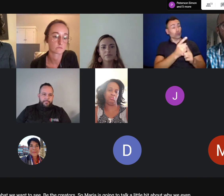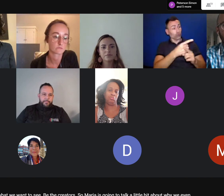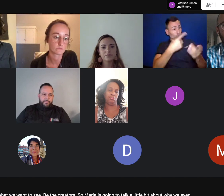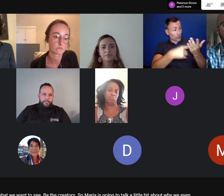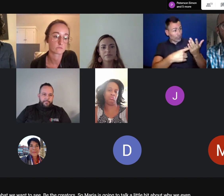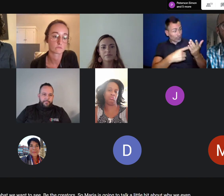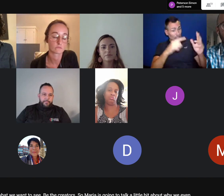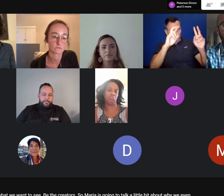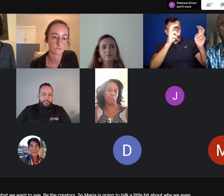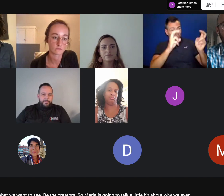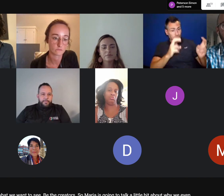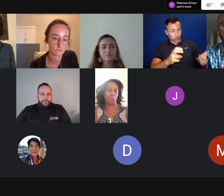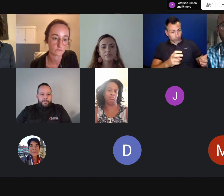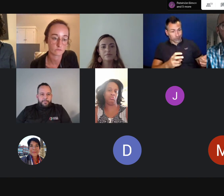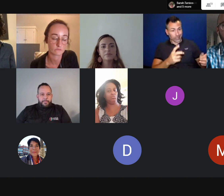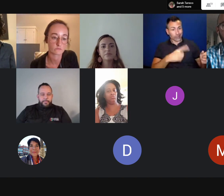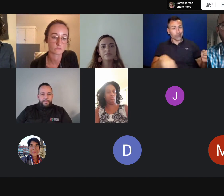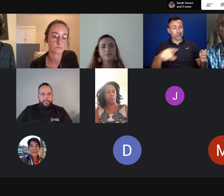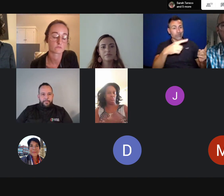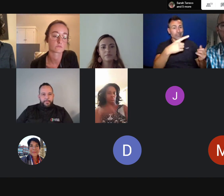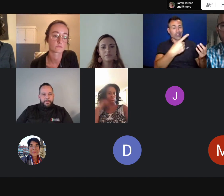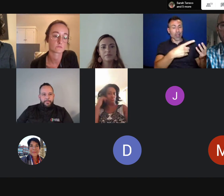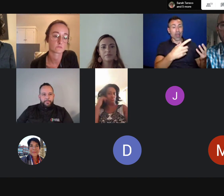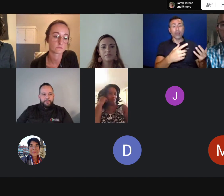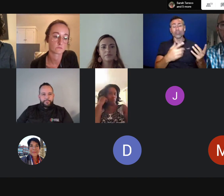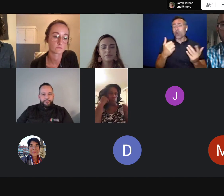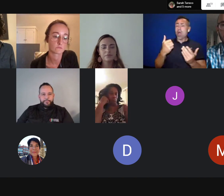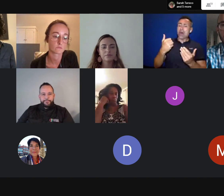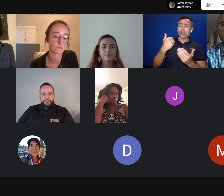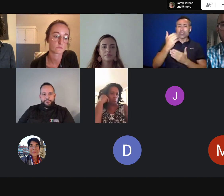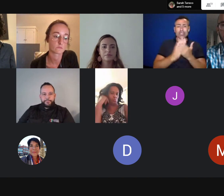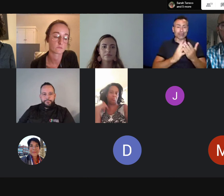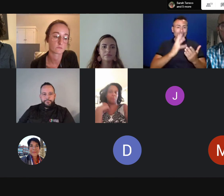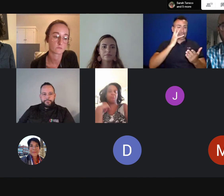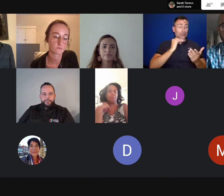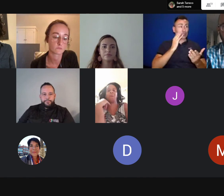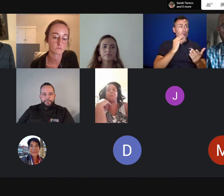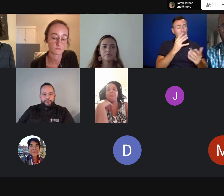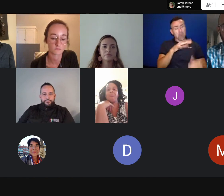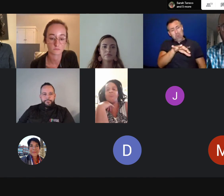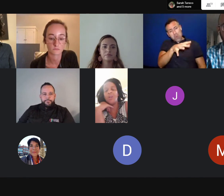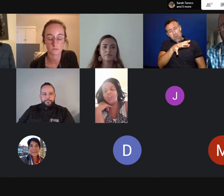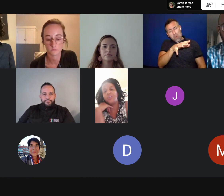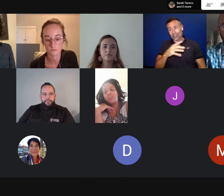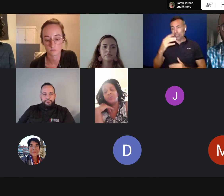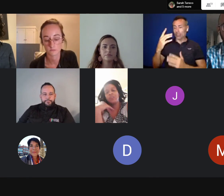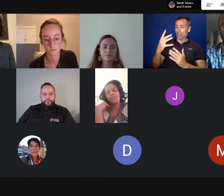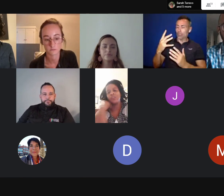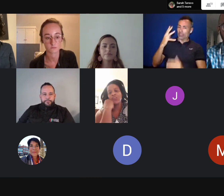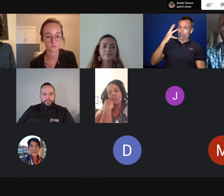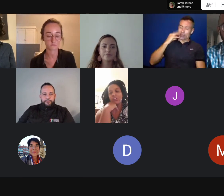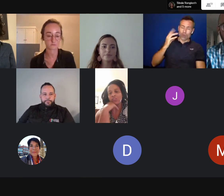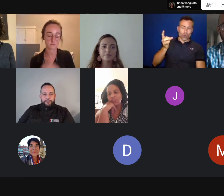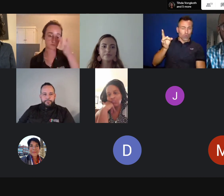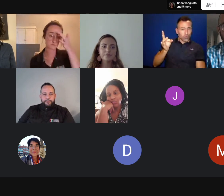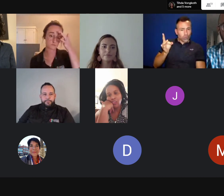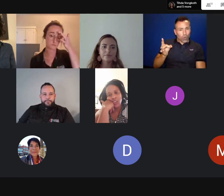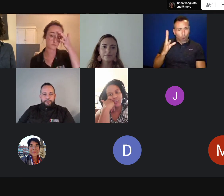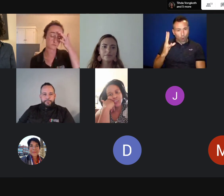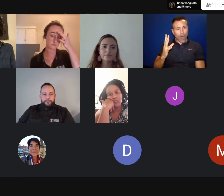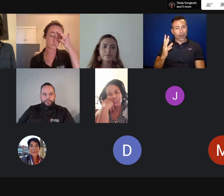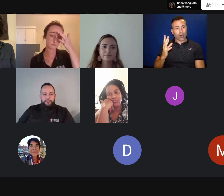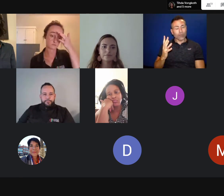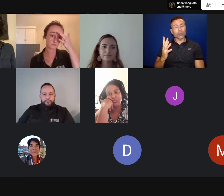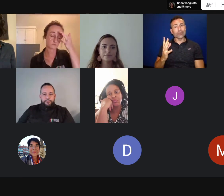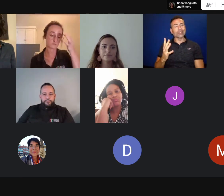okay days, the hard days, in addition to it being a place where we can really be vulnerable and acknowledge